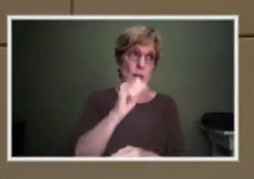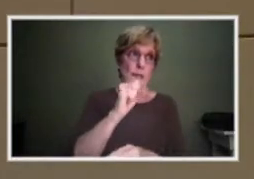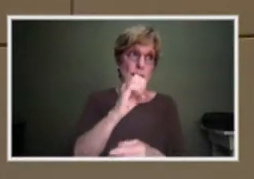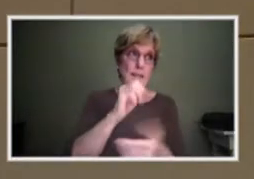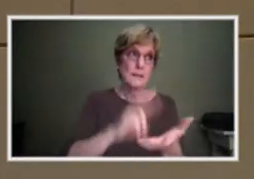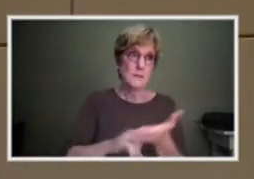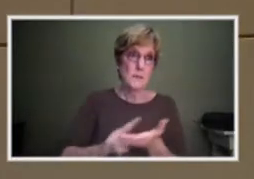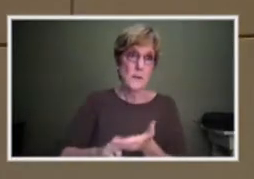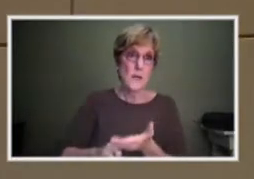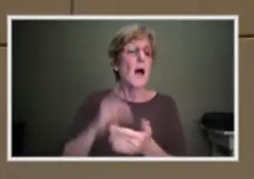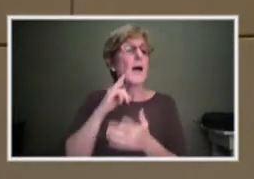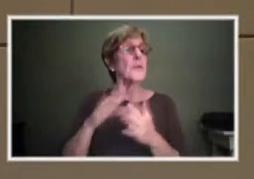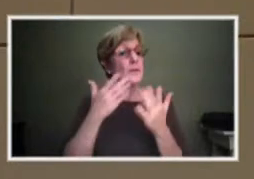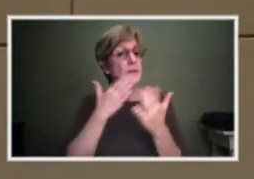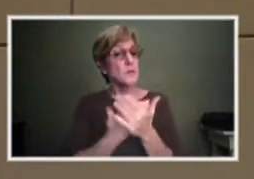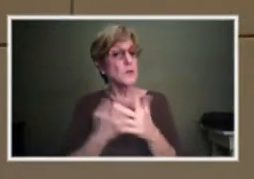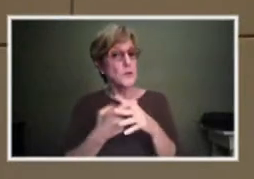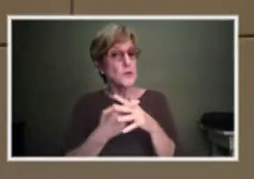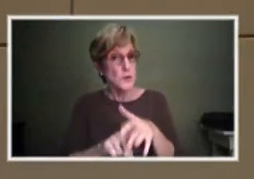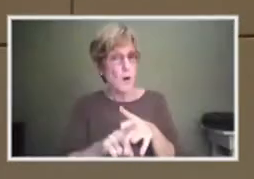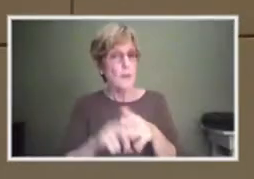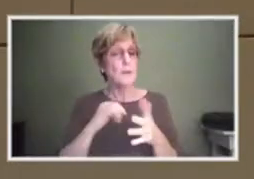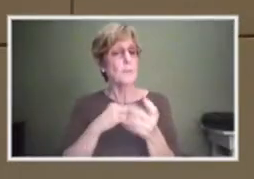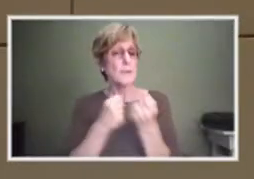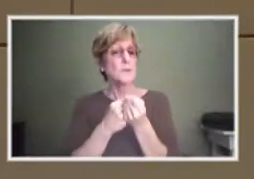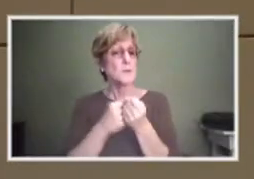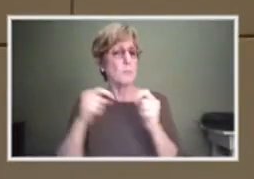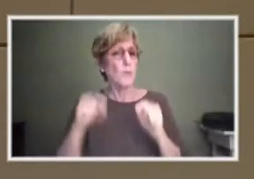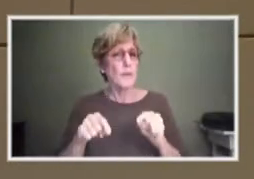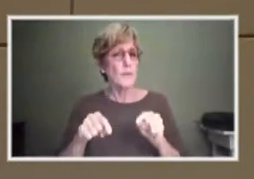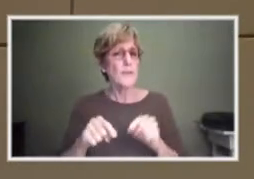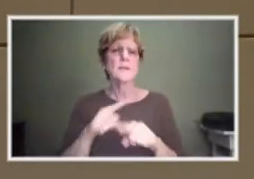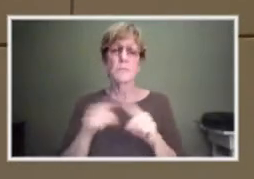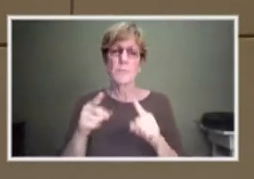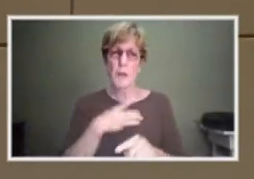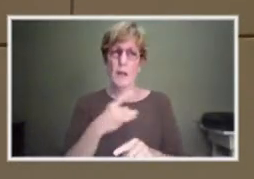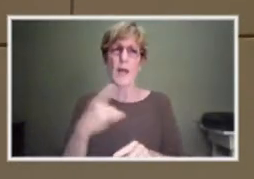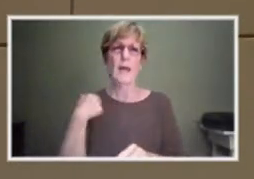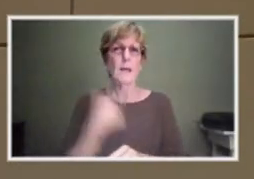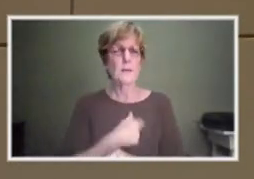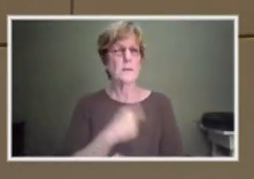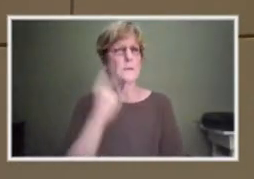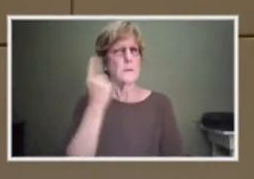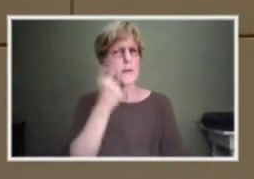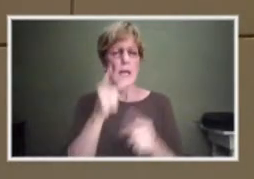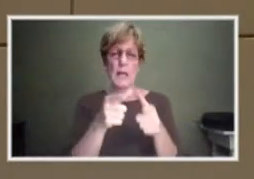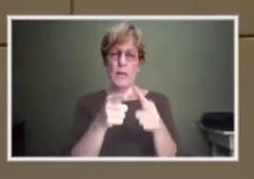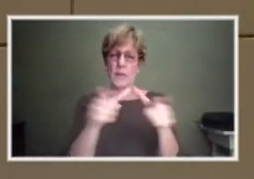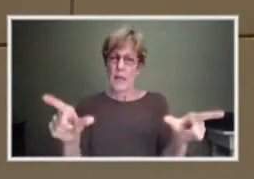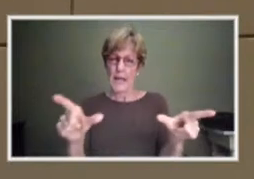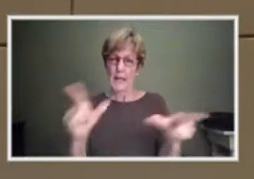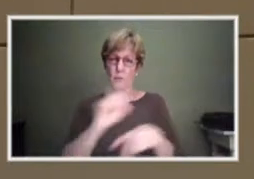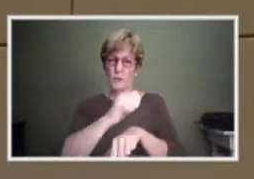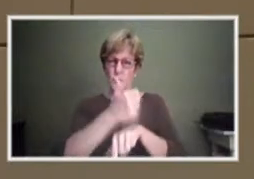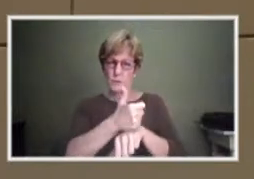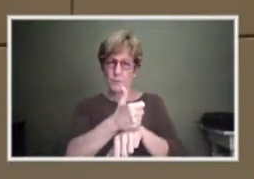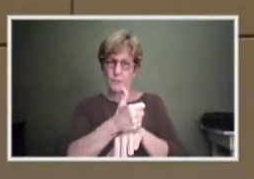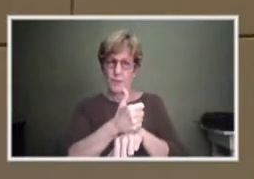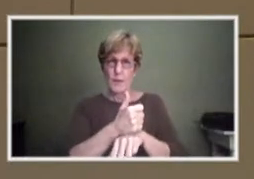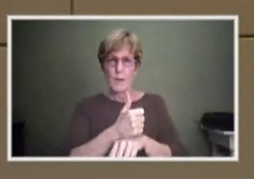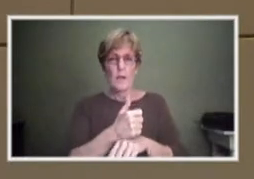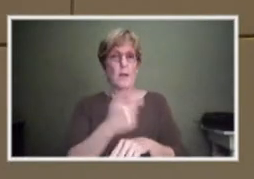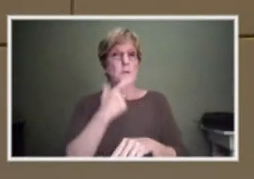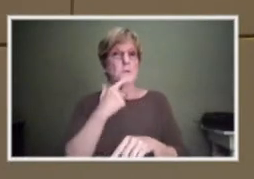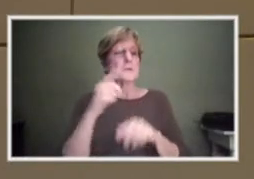this is a great starting point, and I will be supporting it, but I would like for us to really look at the language that we put in place, because when we just do the basic